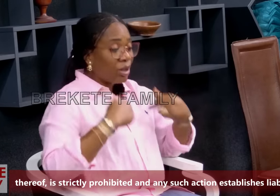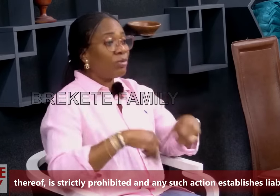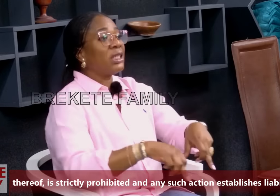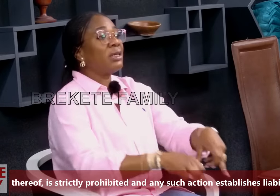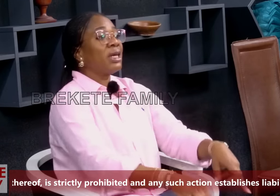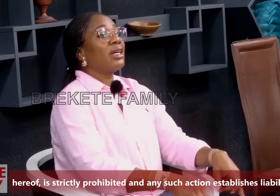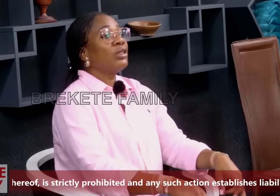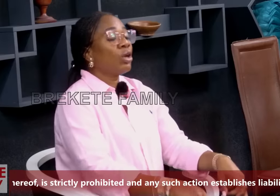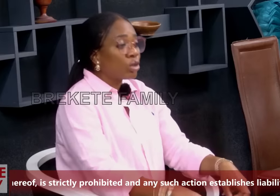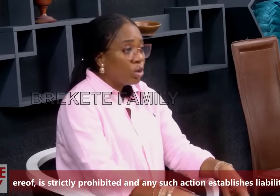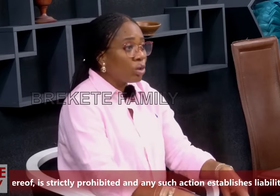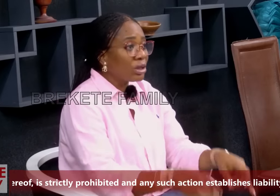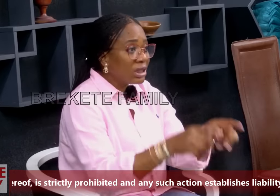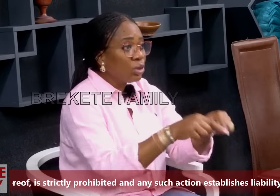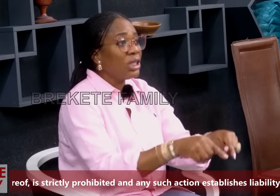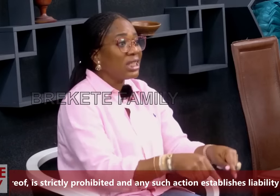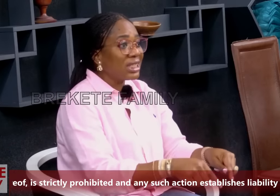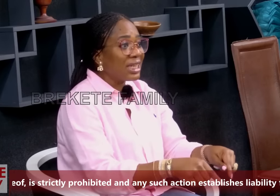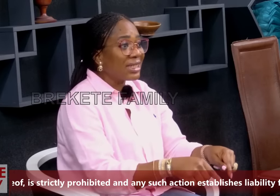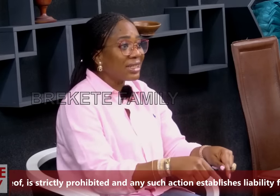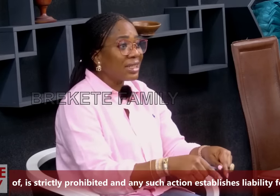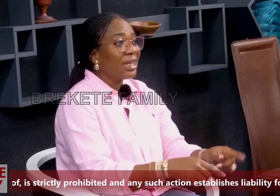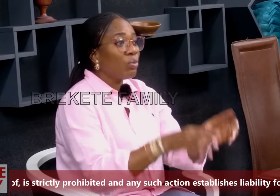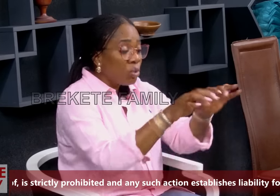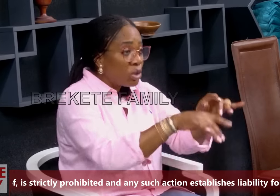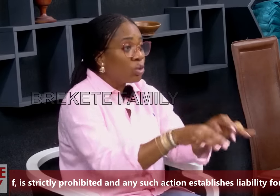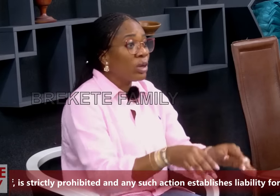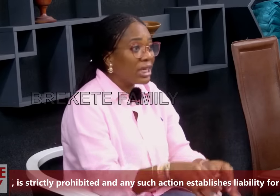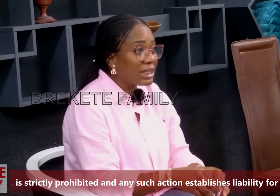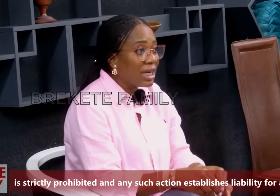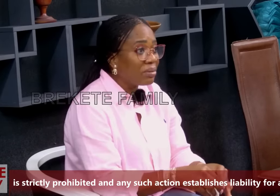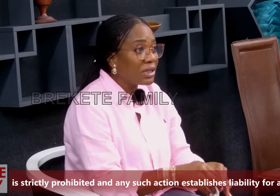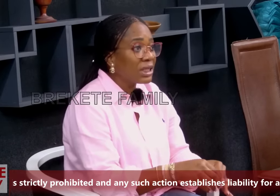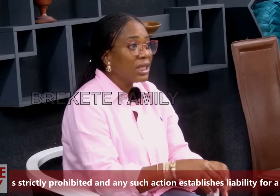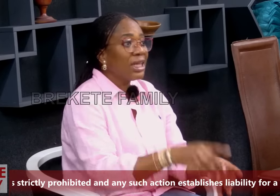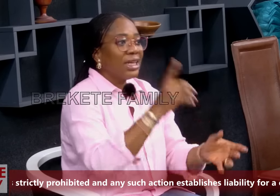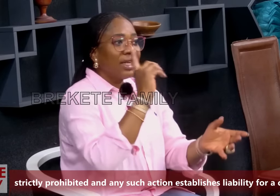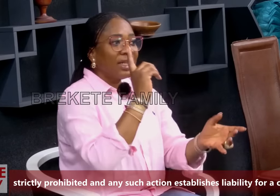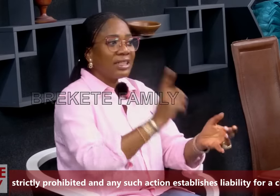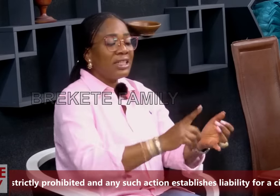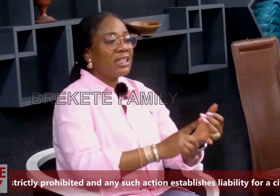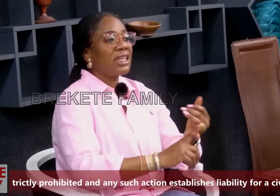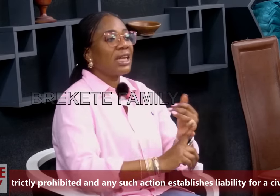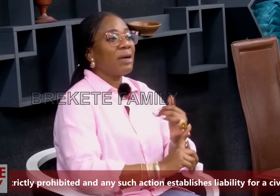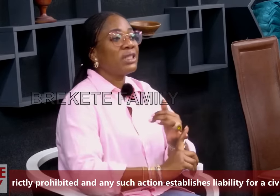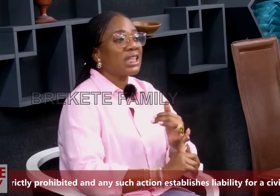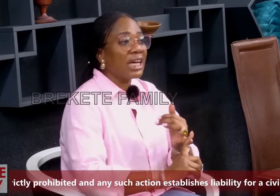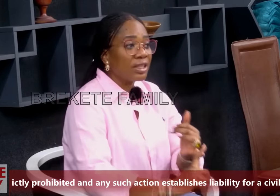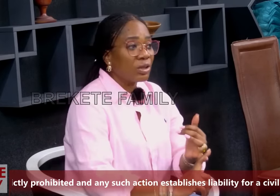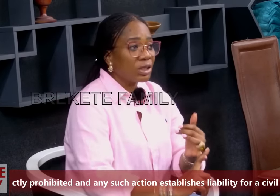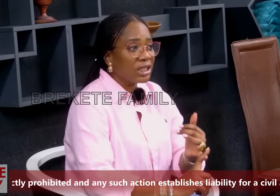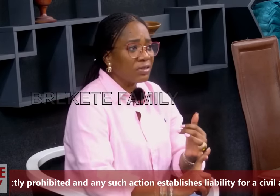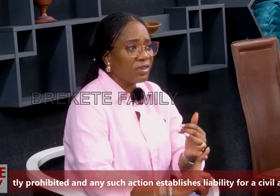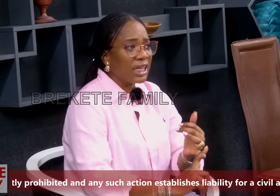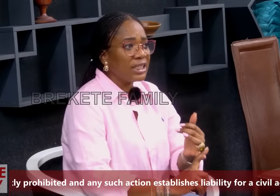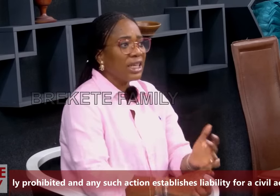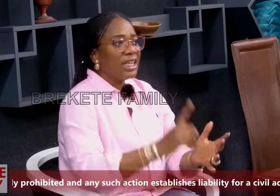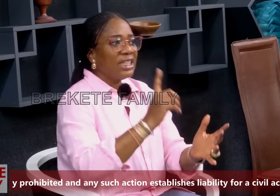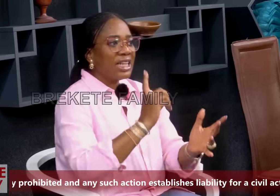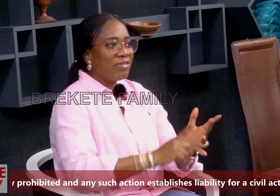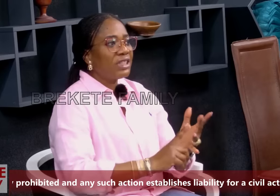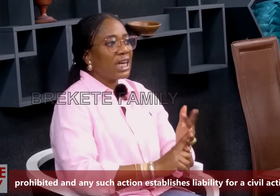capacity of the doctor doing the test we will do exams CDC lab is ISO